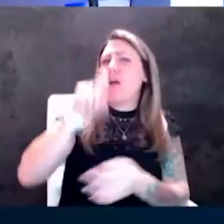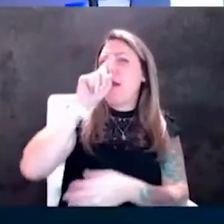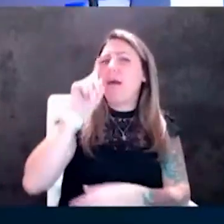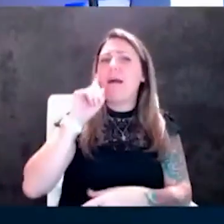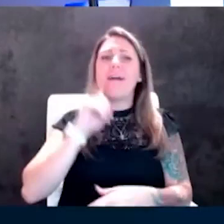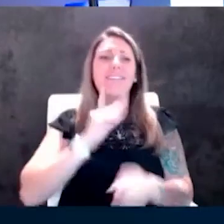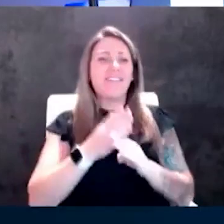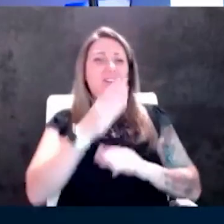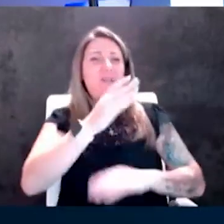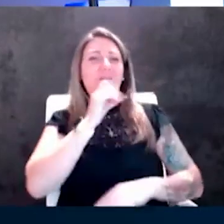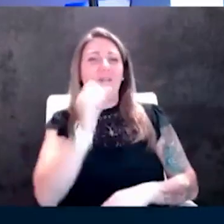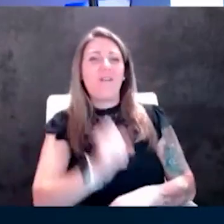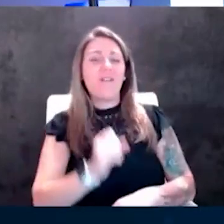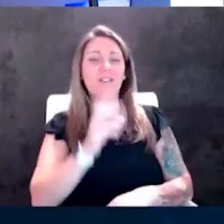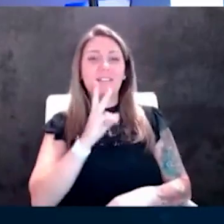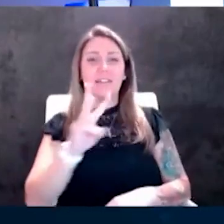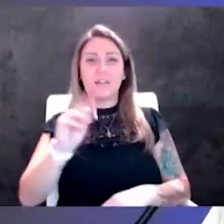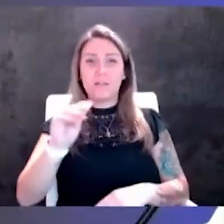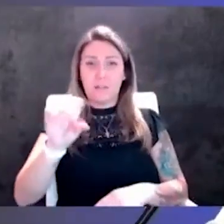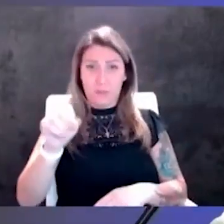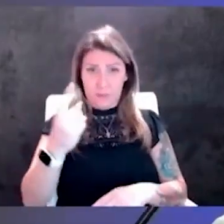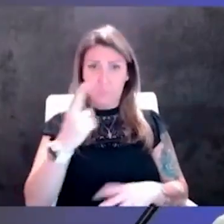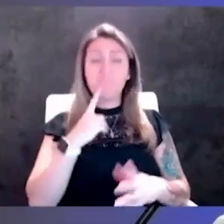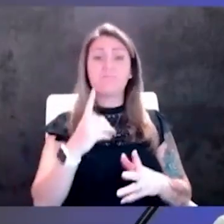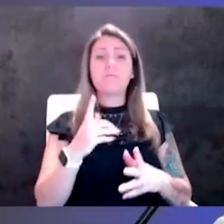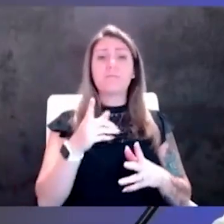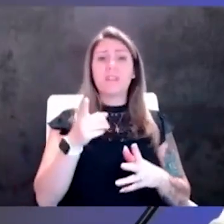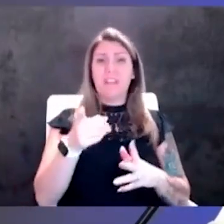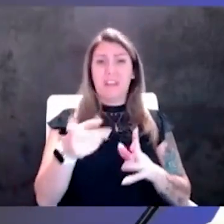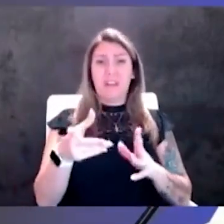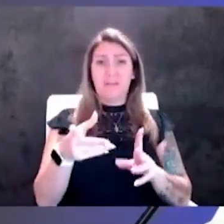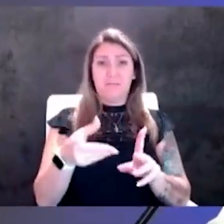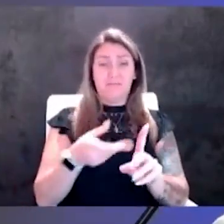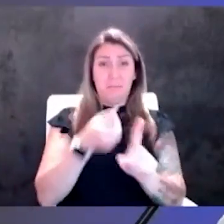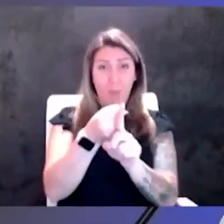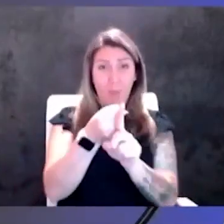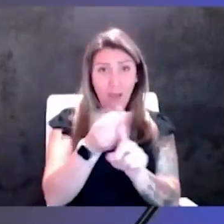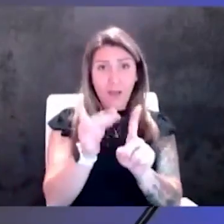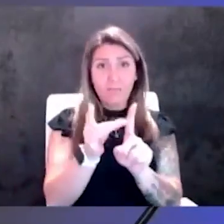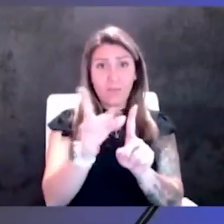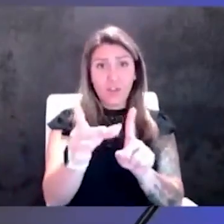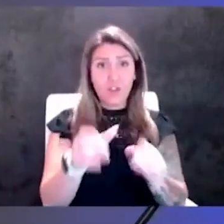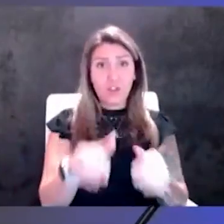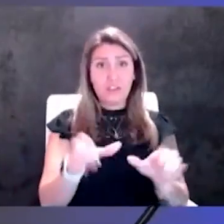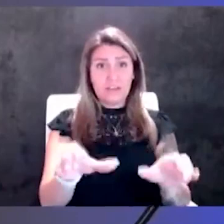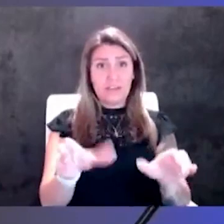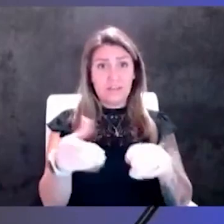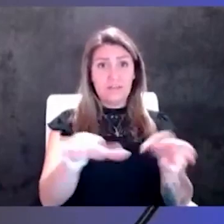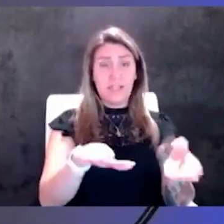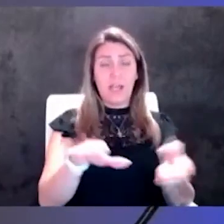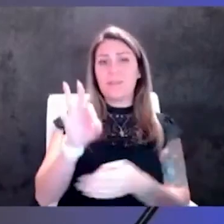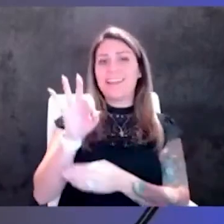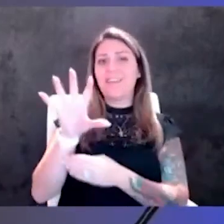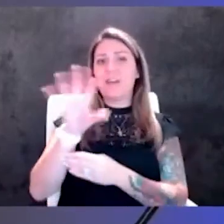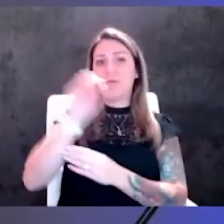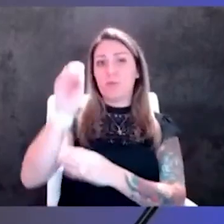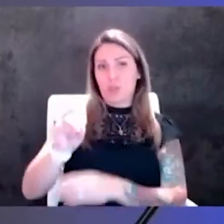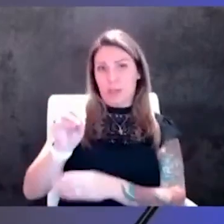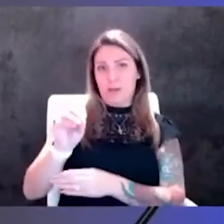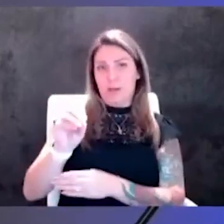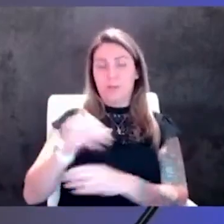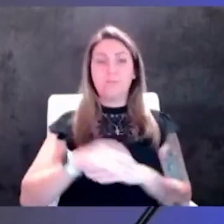call bacteremic pneumococcal pneumonia, your chances of dying were above 95%. With the advent